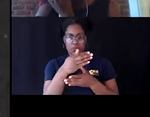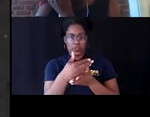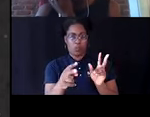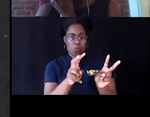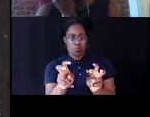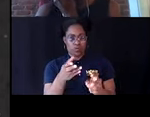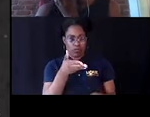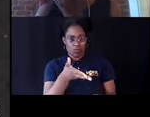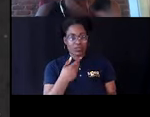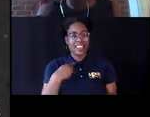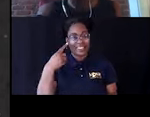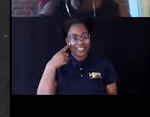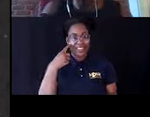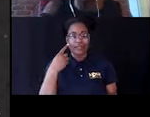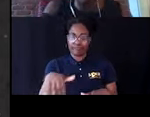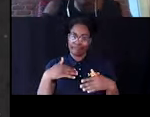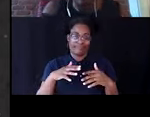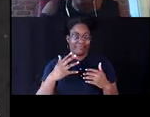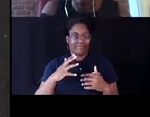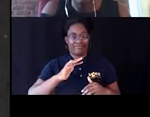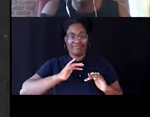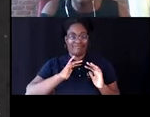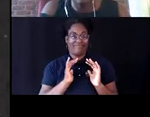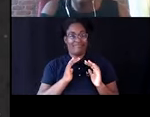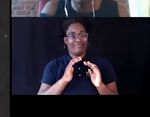they're goals a little bit. So they were famous